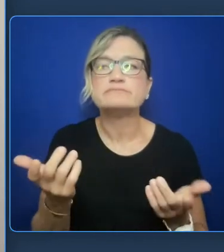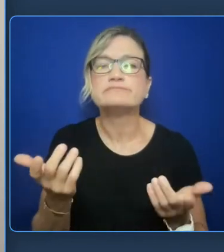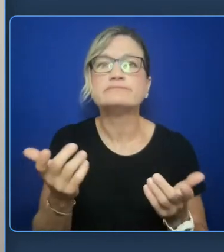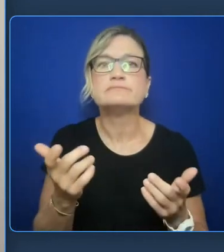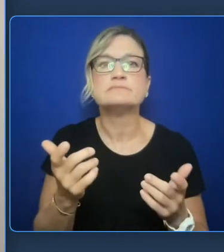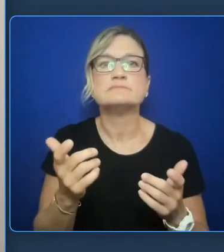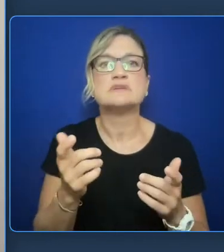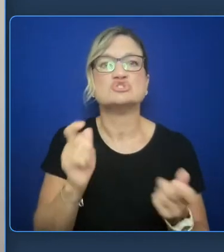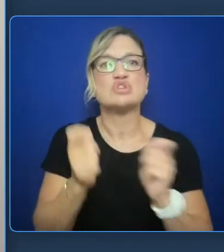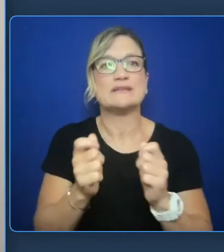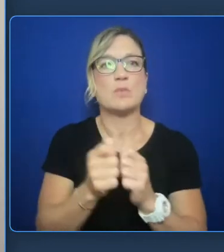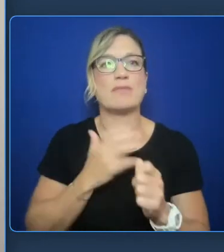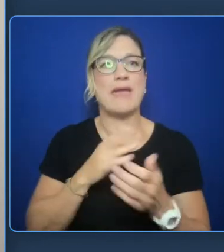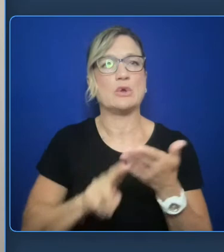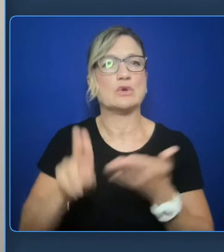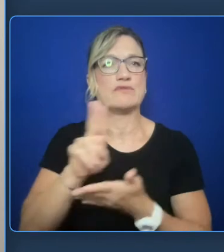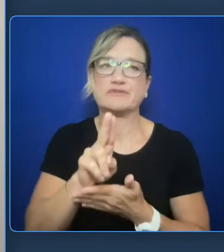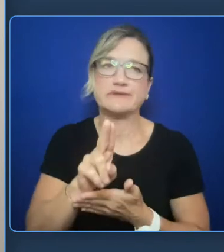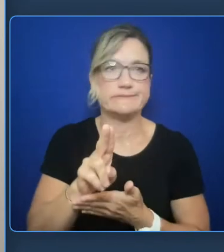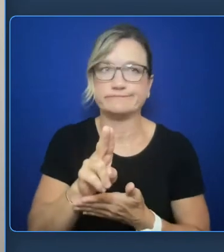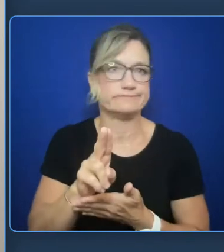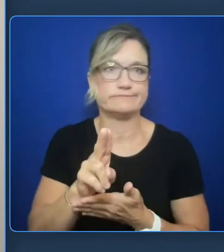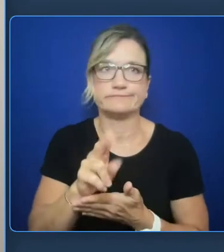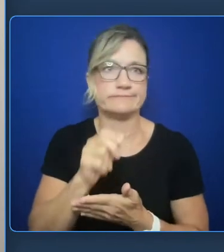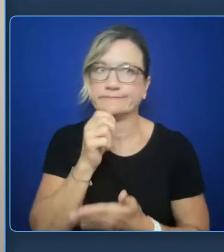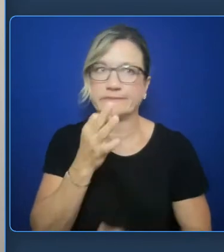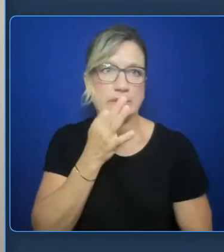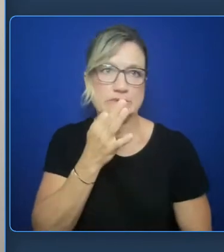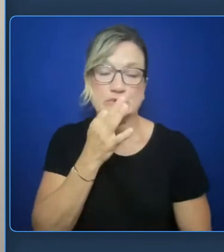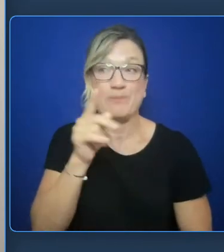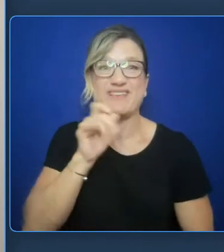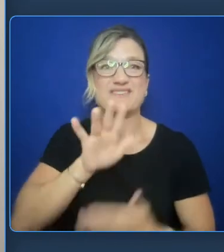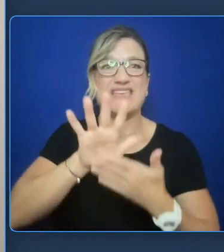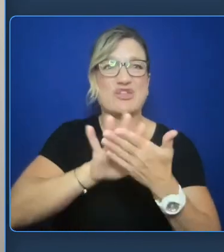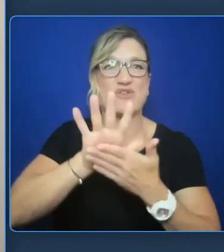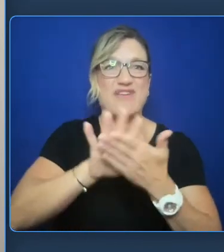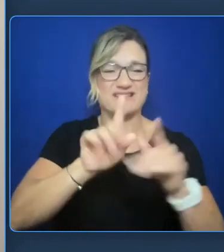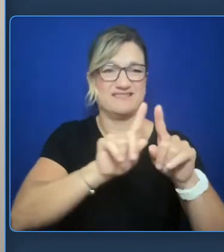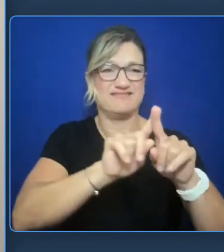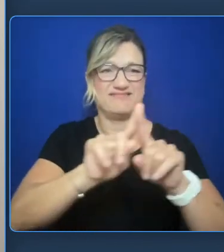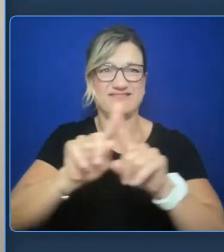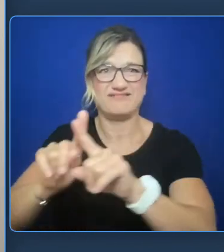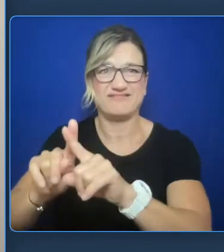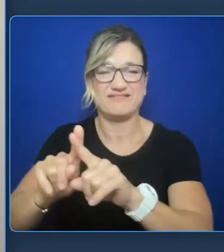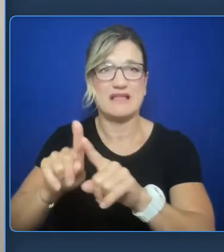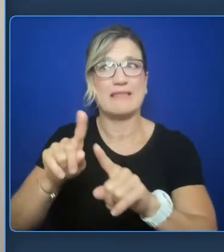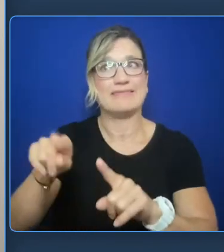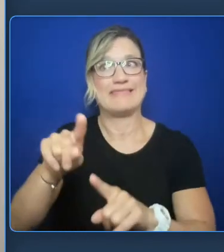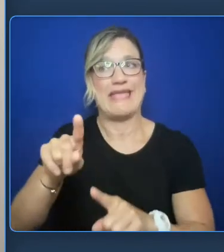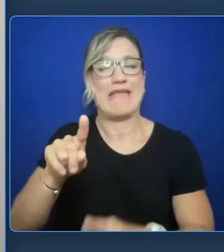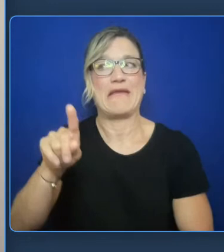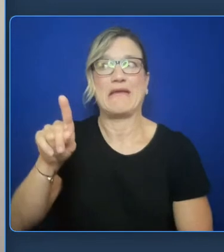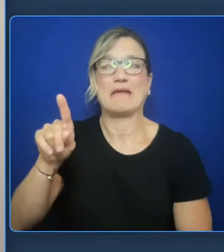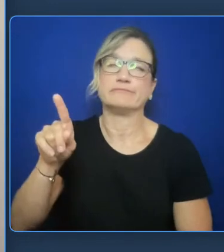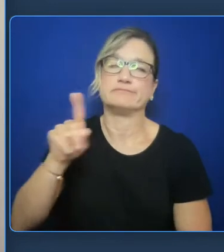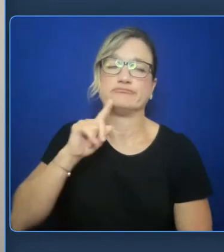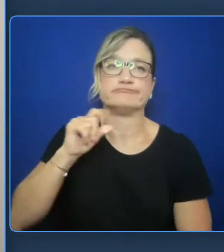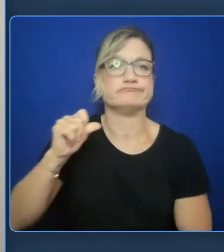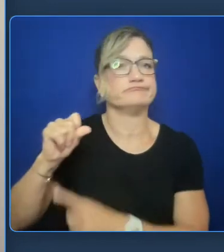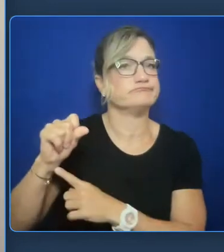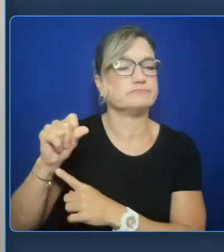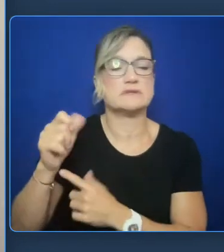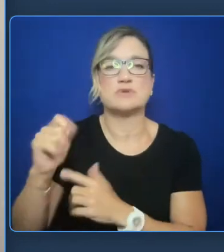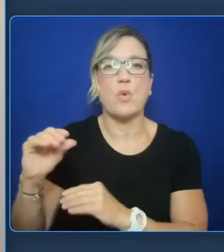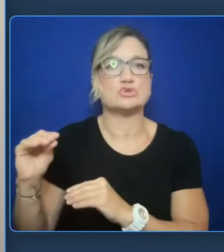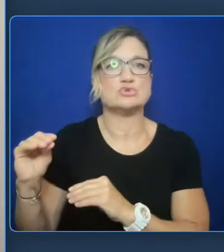university anytime soon because of some of the interface differences. They're very, very reluctant to move